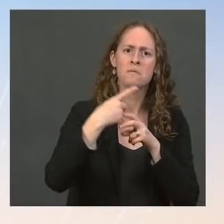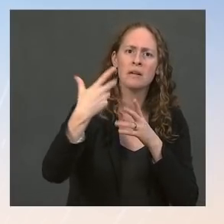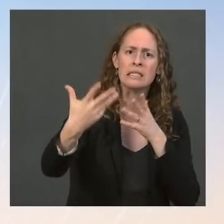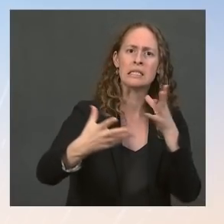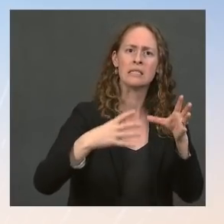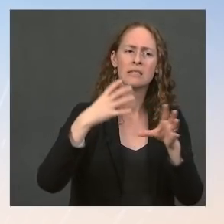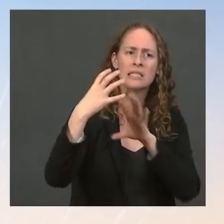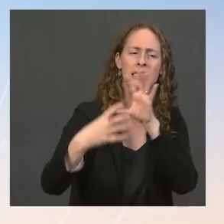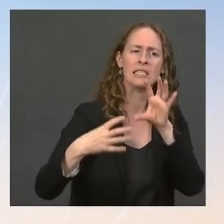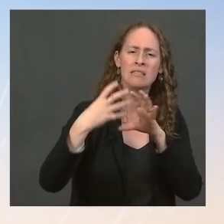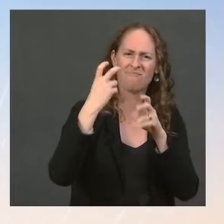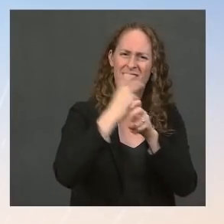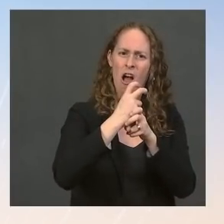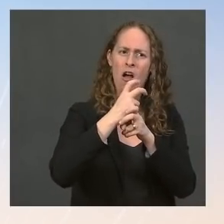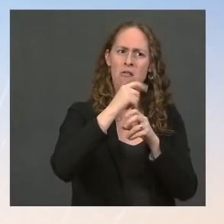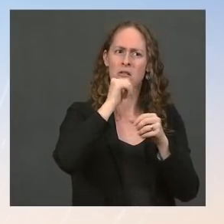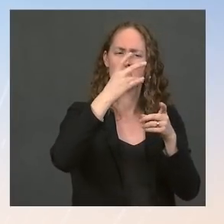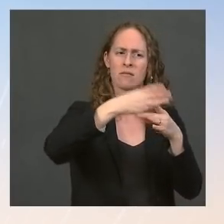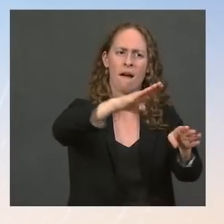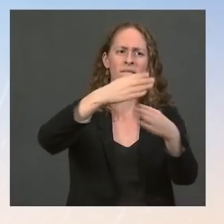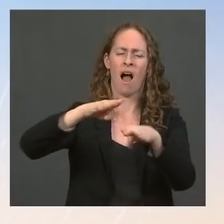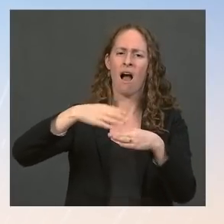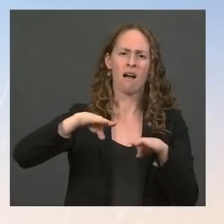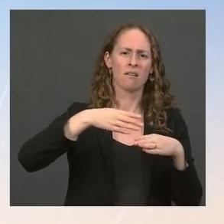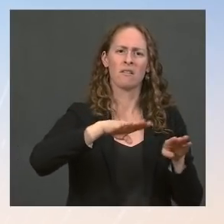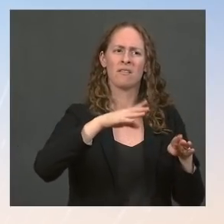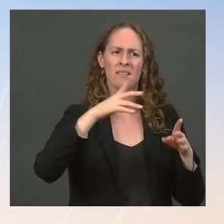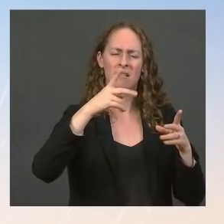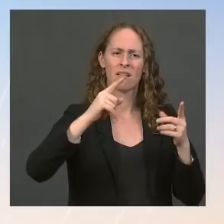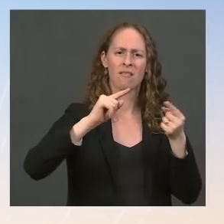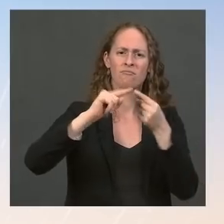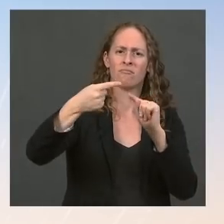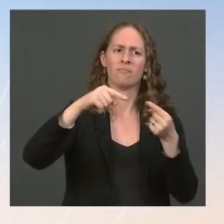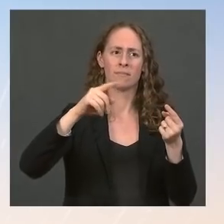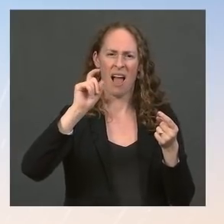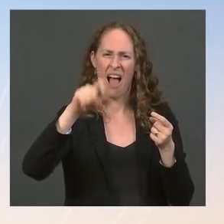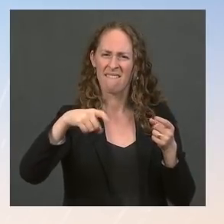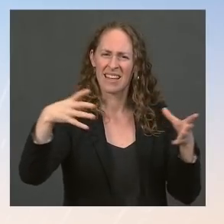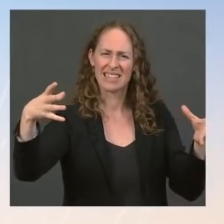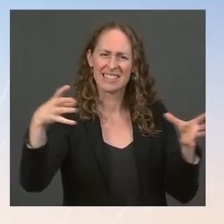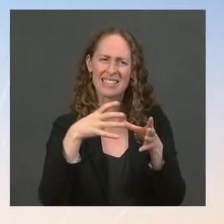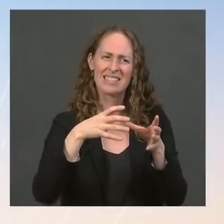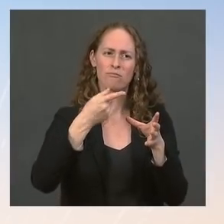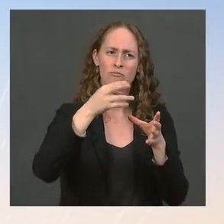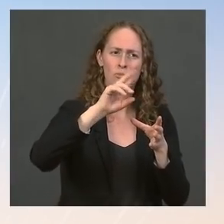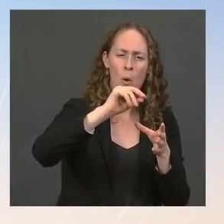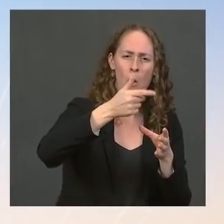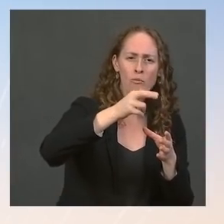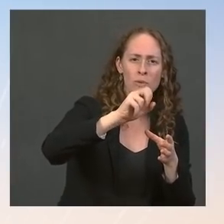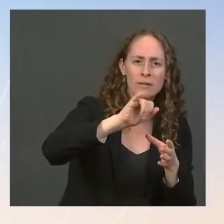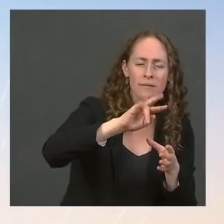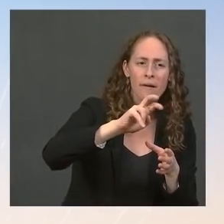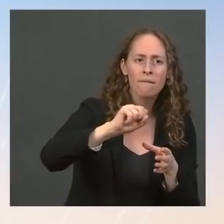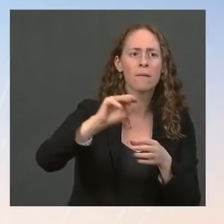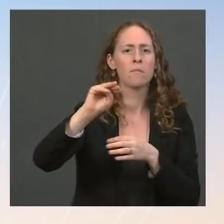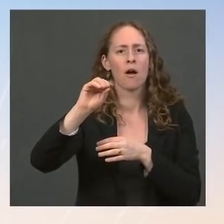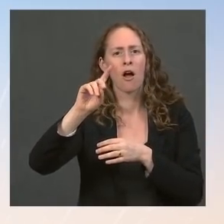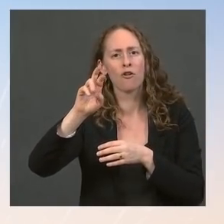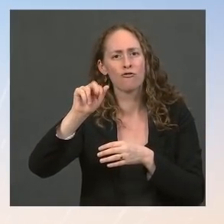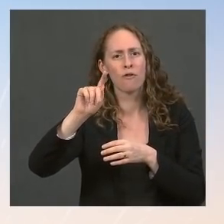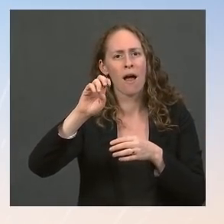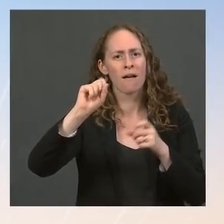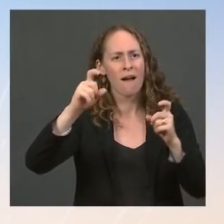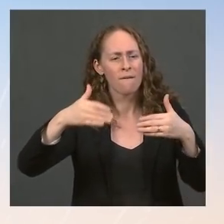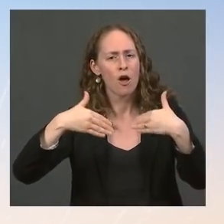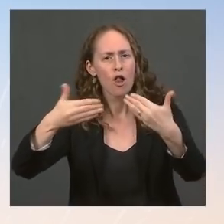understanding the demands of the progressives in the Democratic caucus? Or do the people around this president who may have served with him in the Senate have difficulty